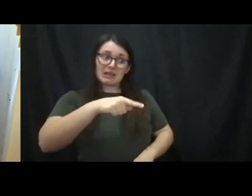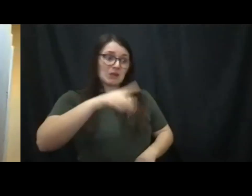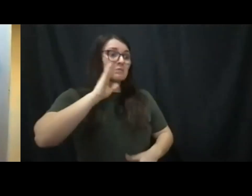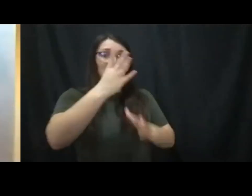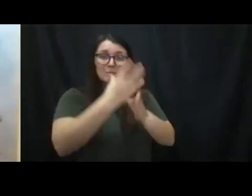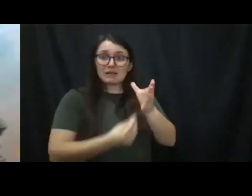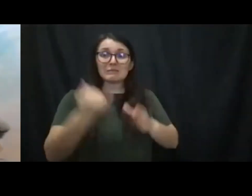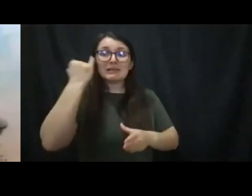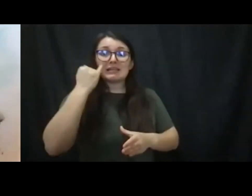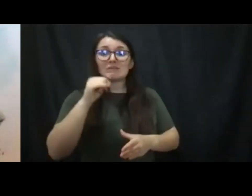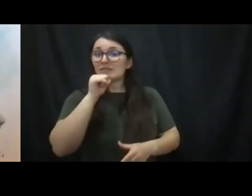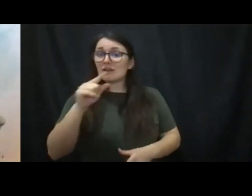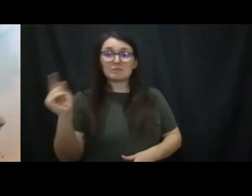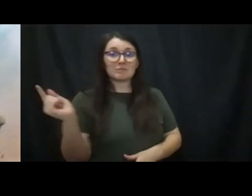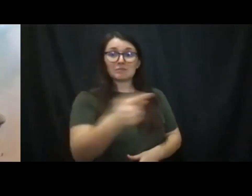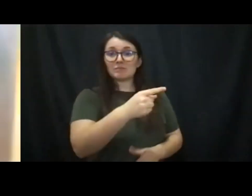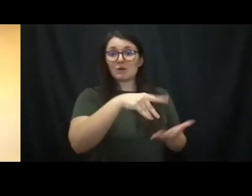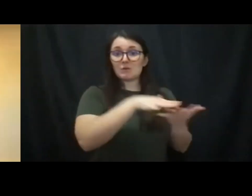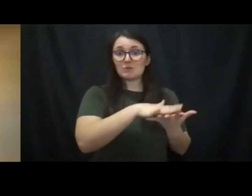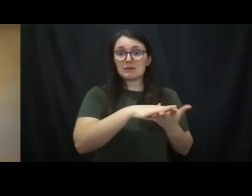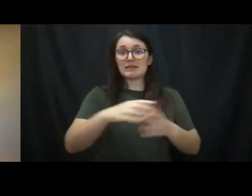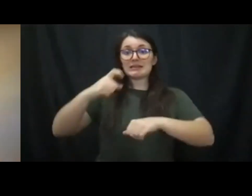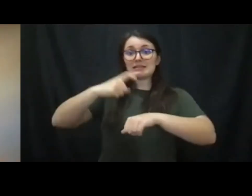ocean. Time was running out.